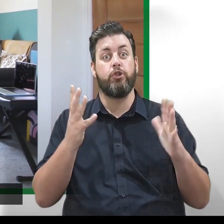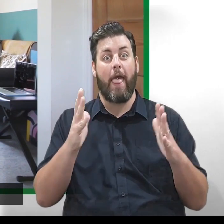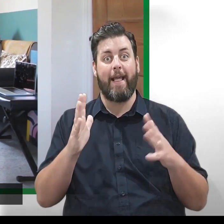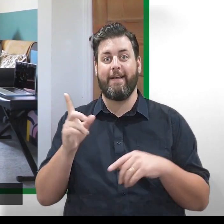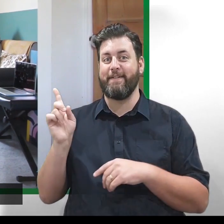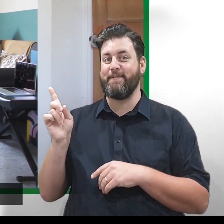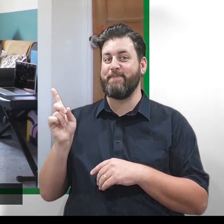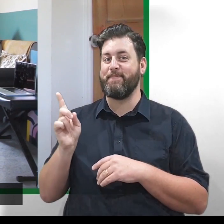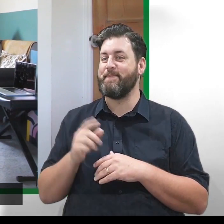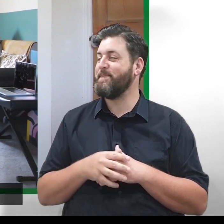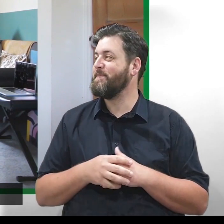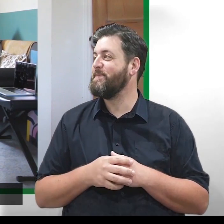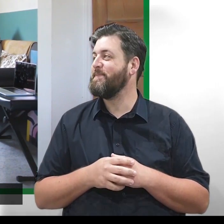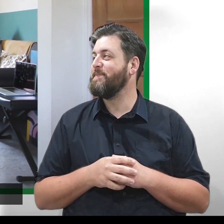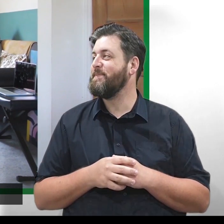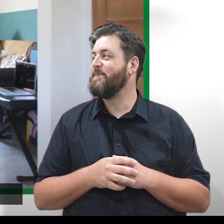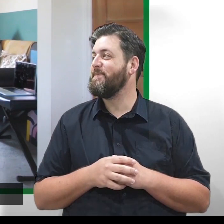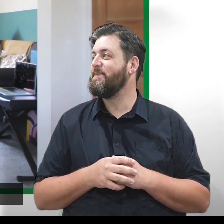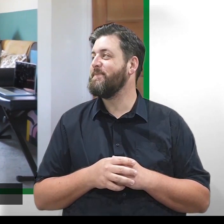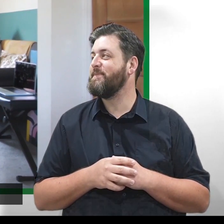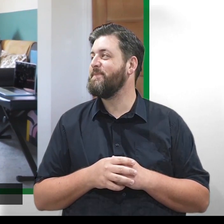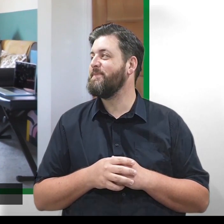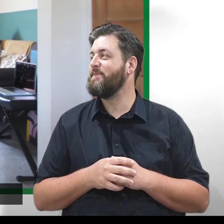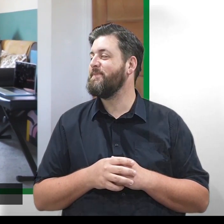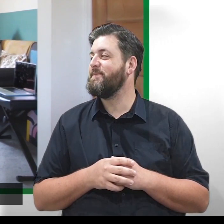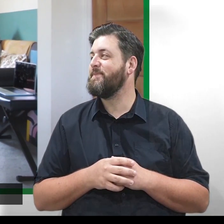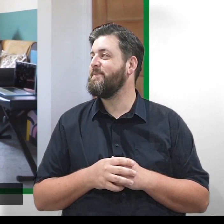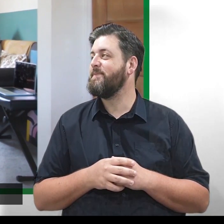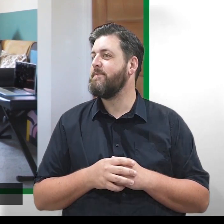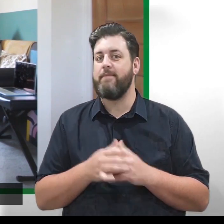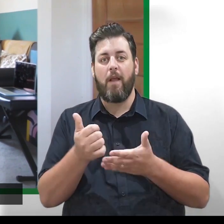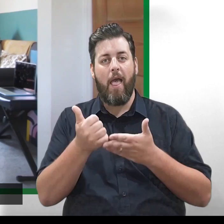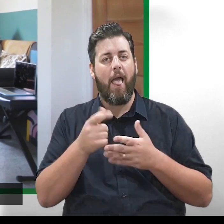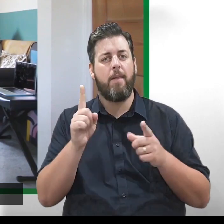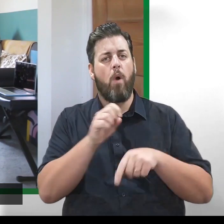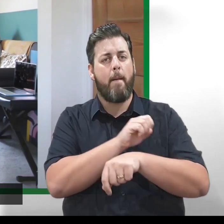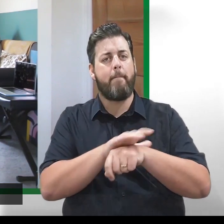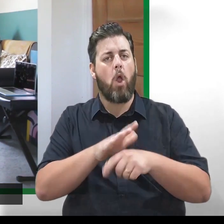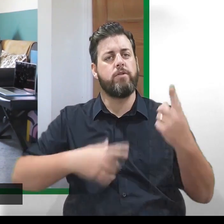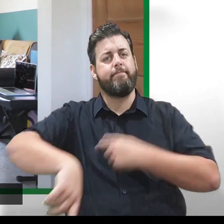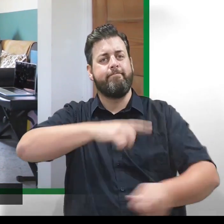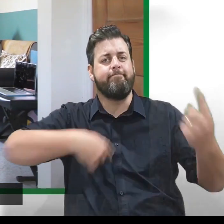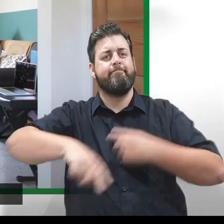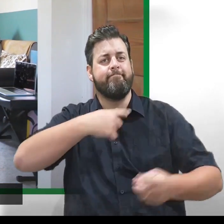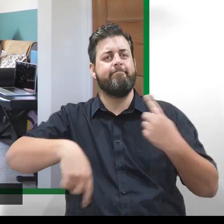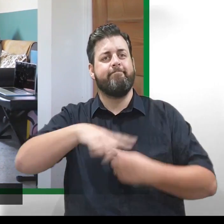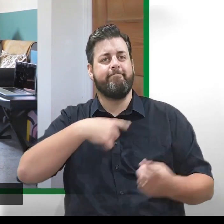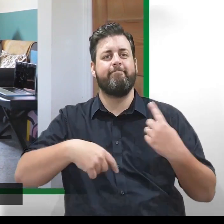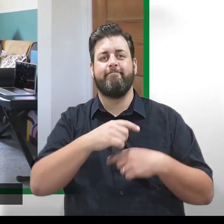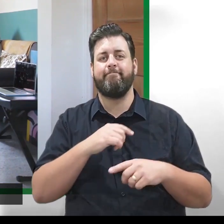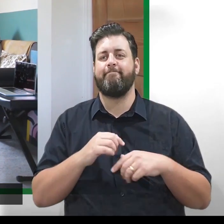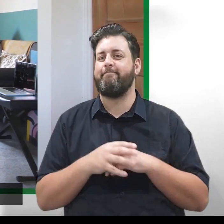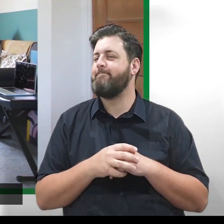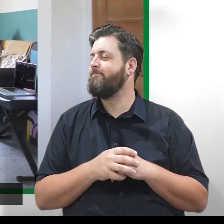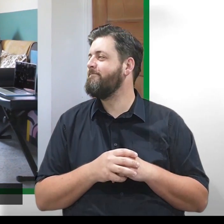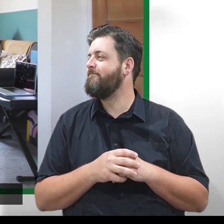is shake those arms up to the top, so shake them out. Really shake them out and get that blood pumping around the body. Really